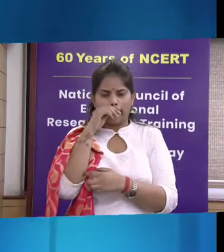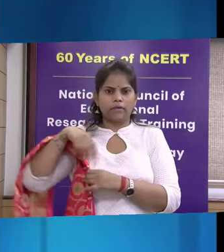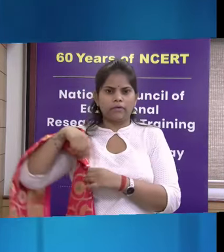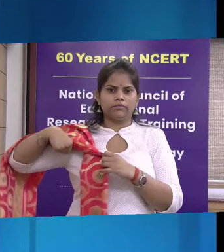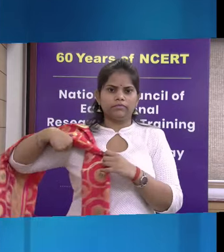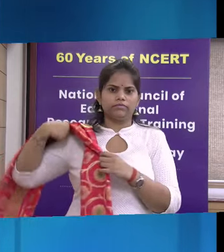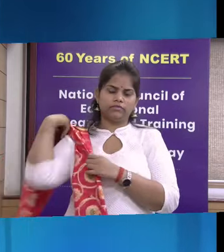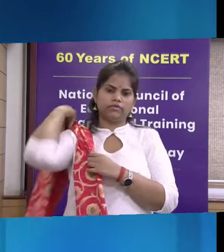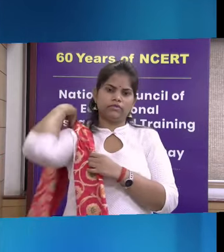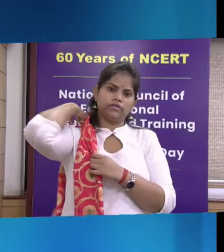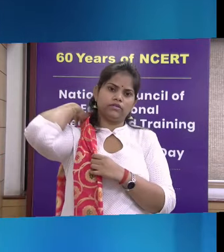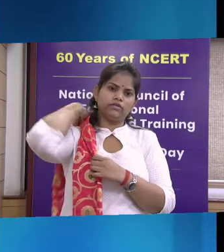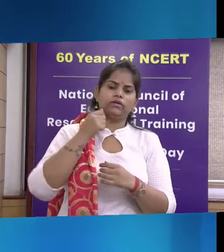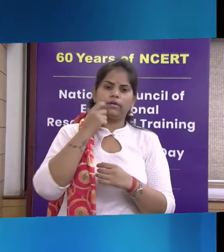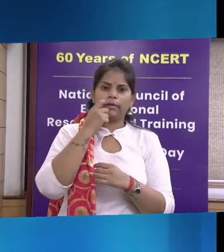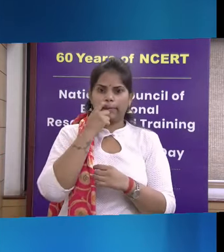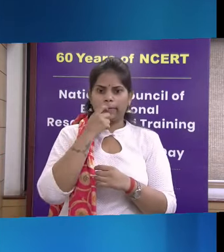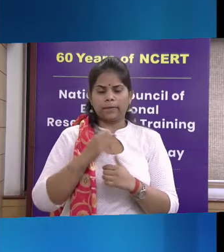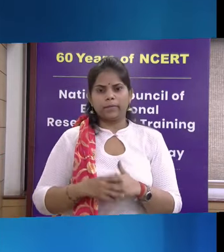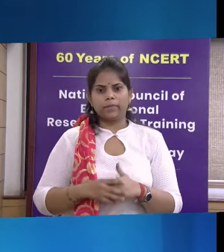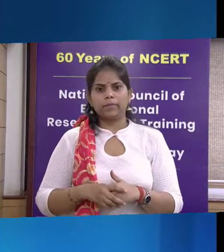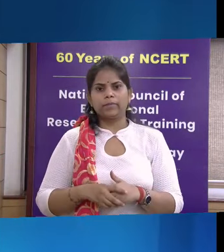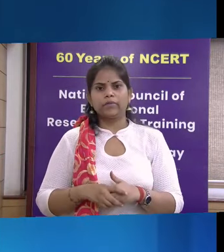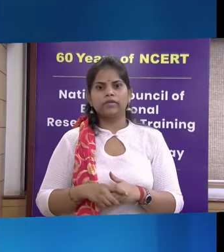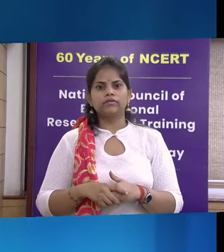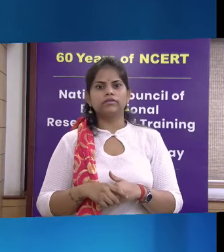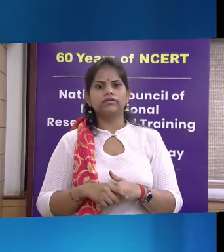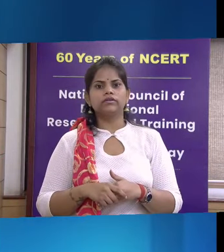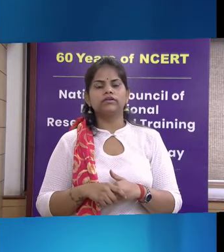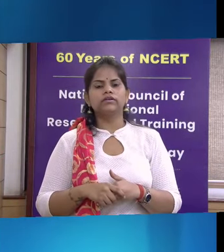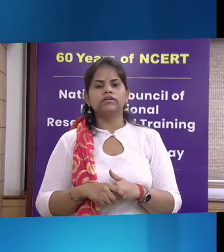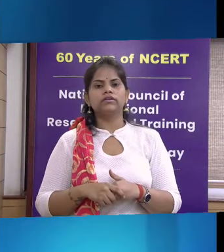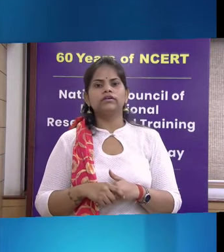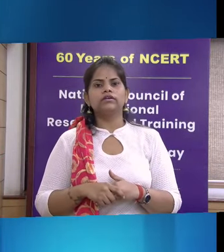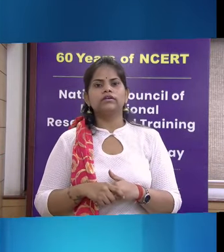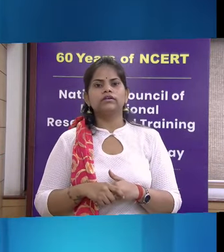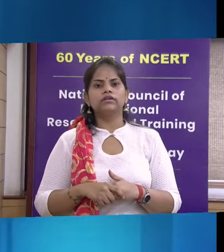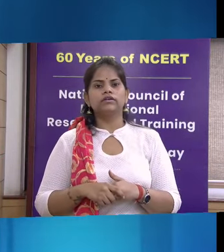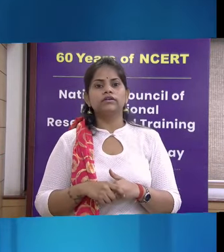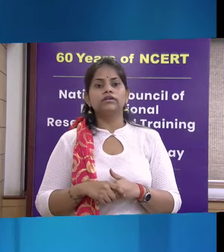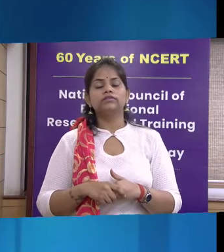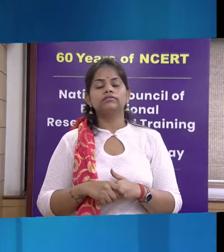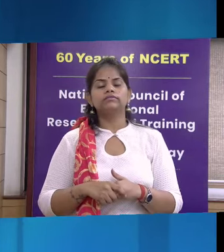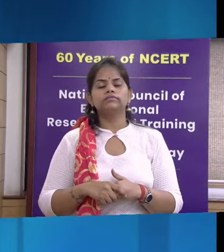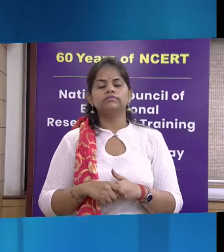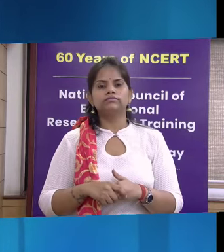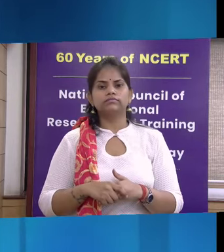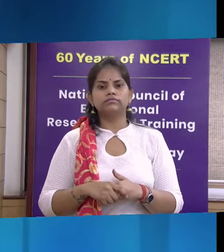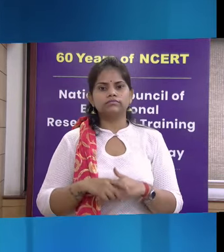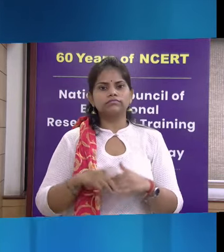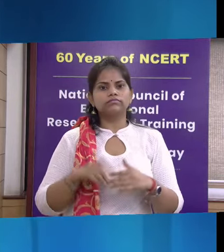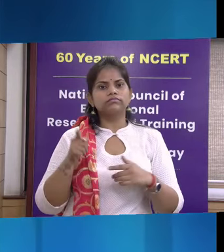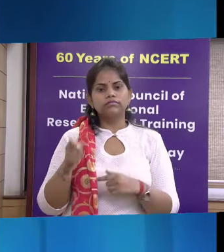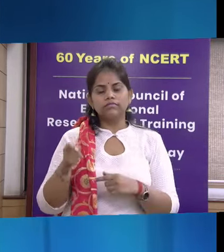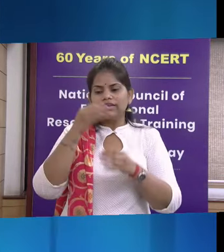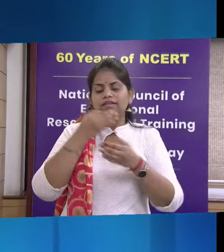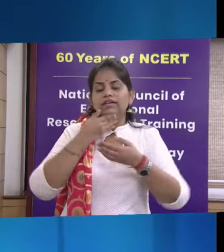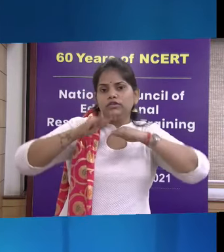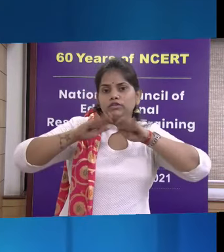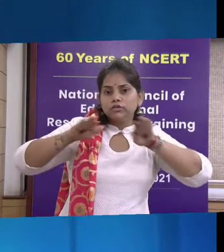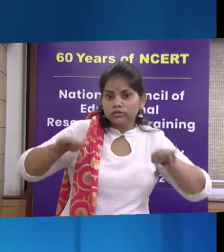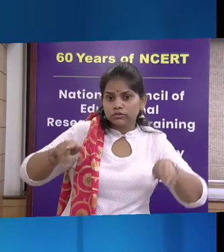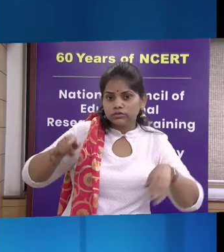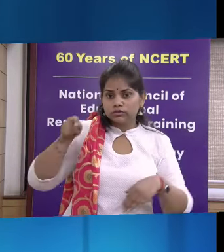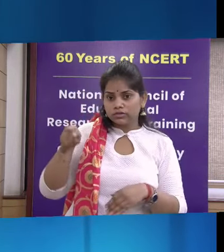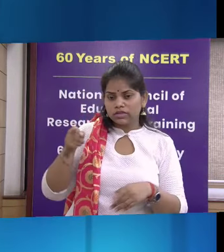allow me to share a fable on the folly of trying to run all kinds of children through the